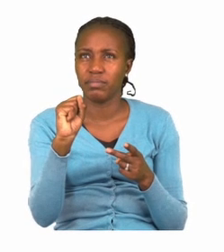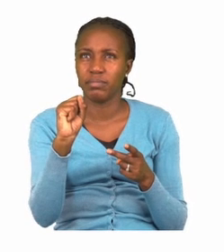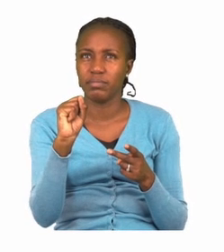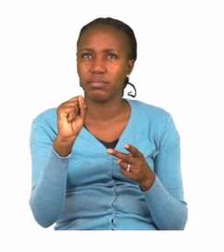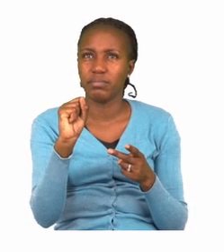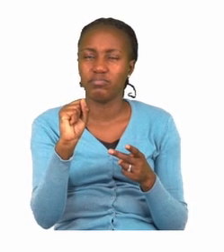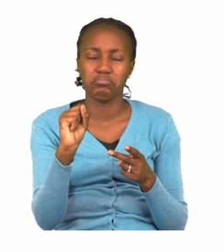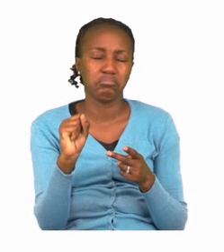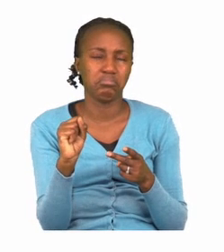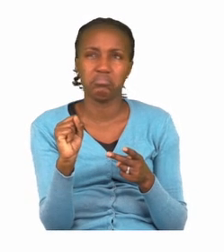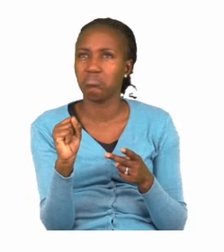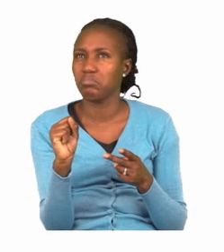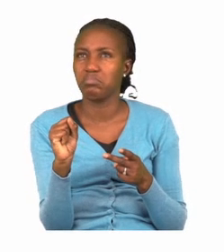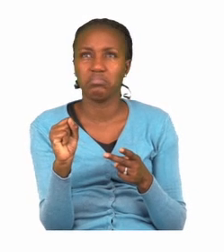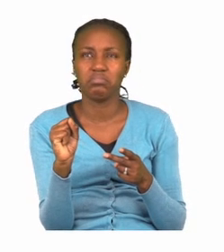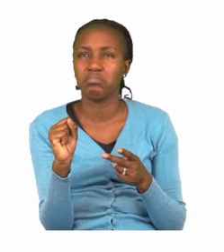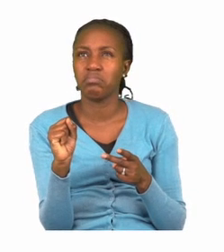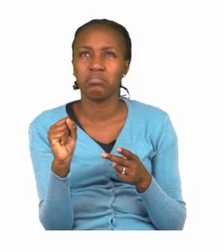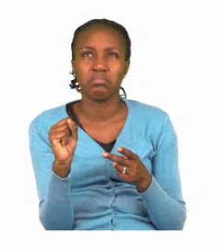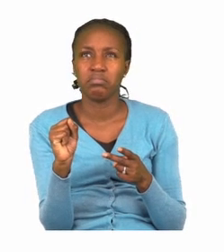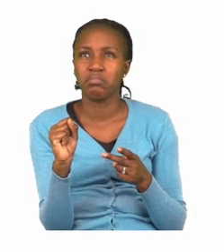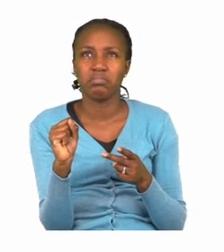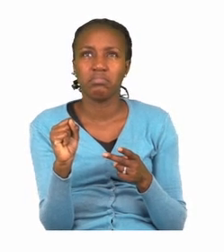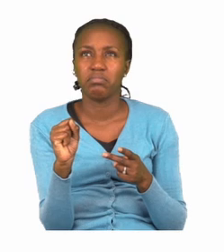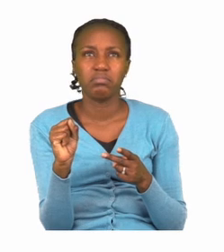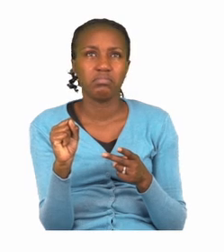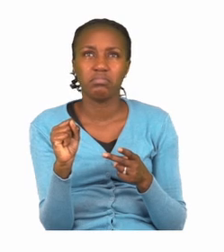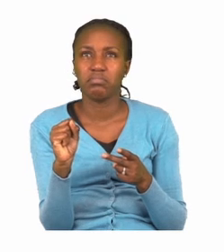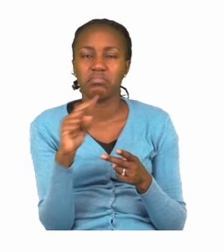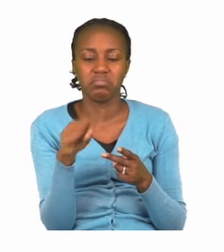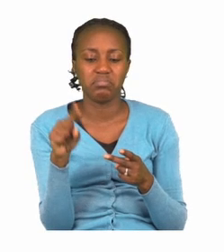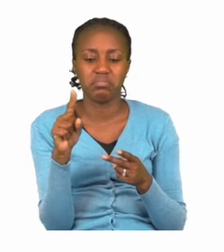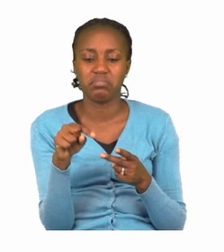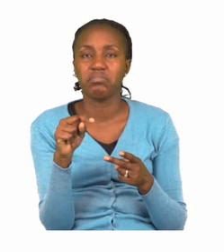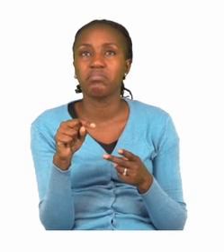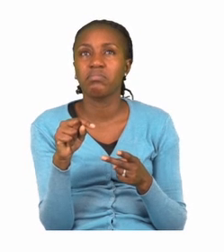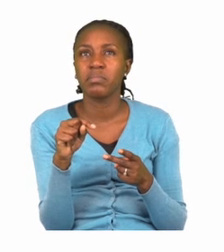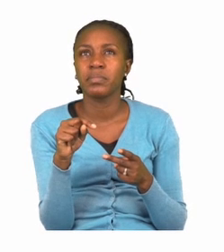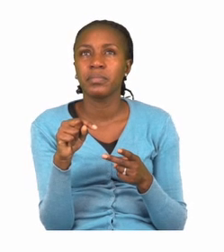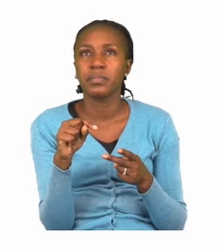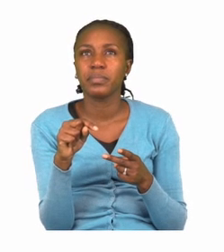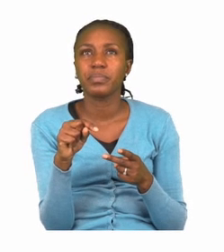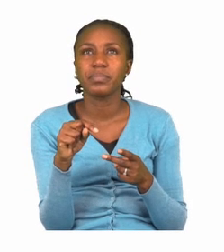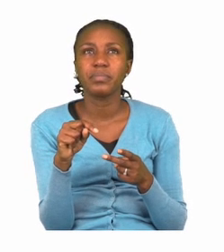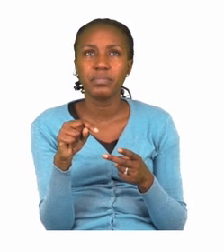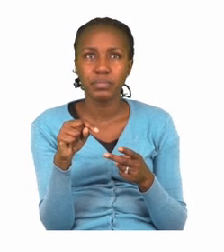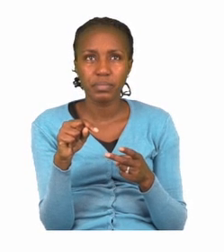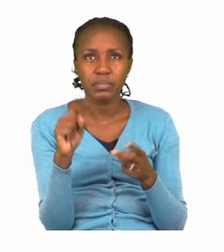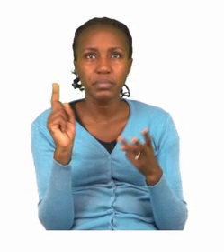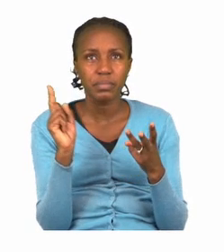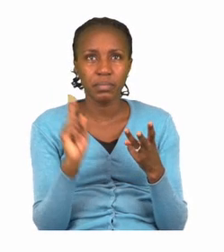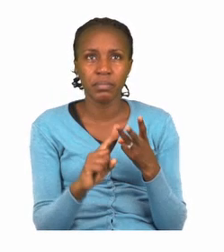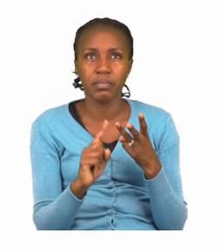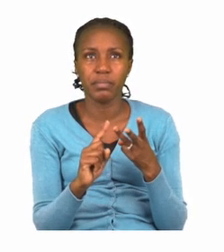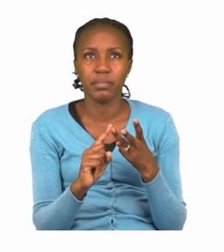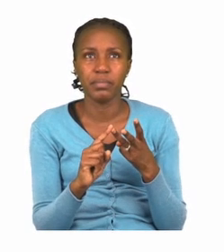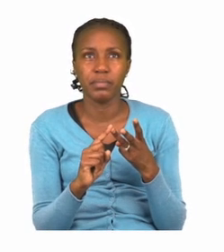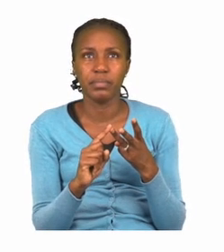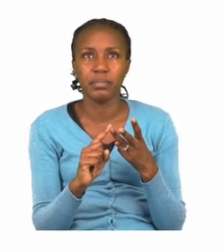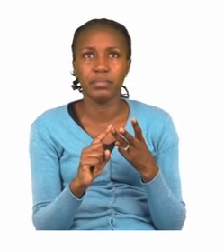is scared. No, that one also doesn't sound right. Now let's try the third